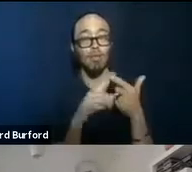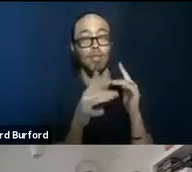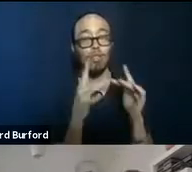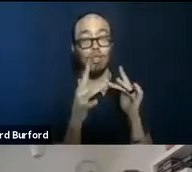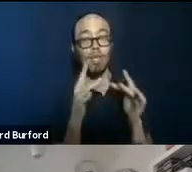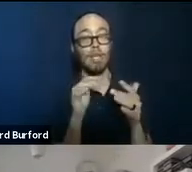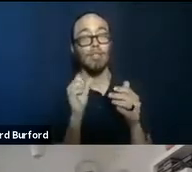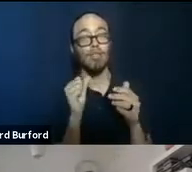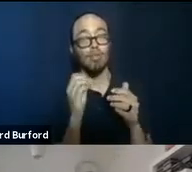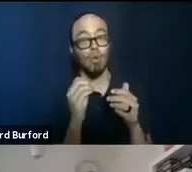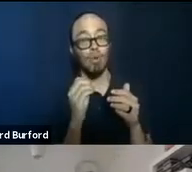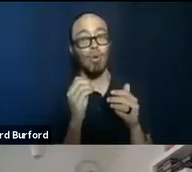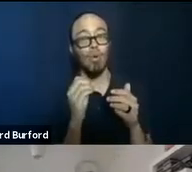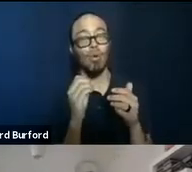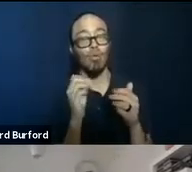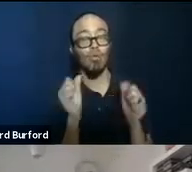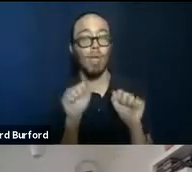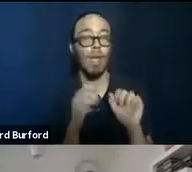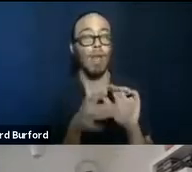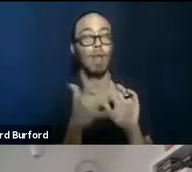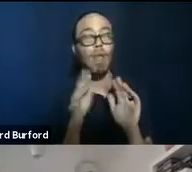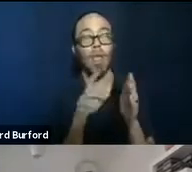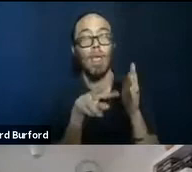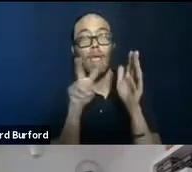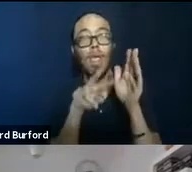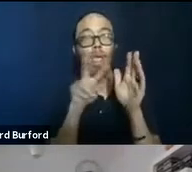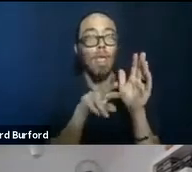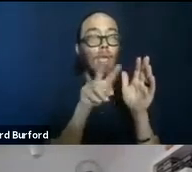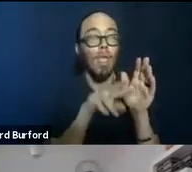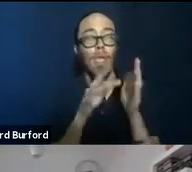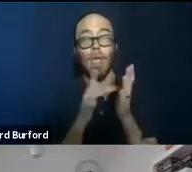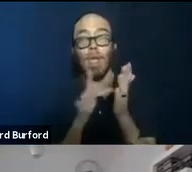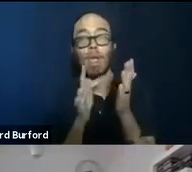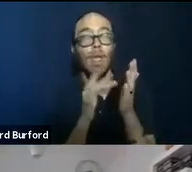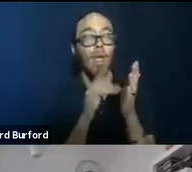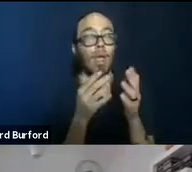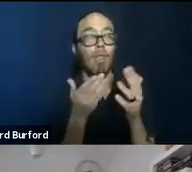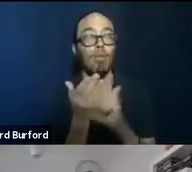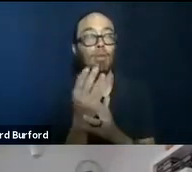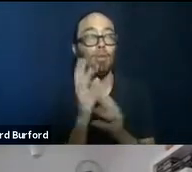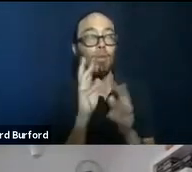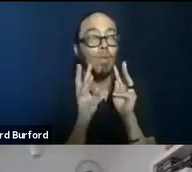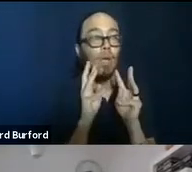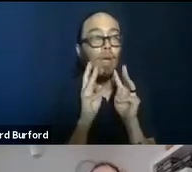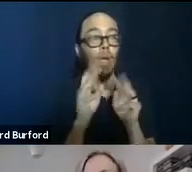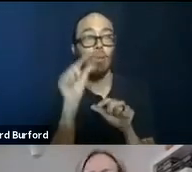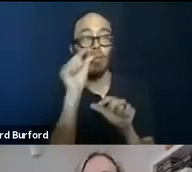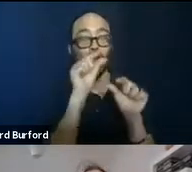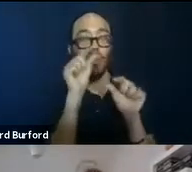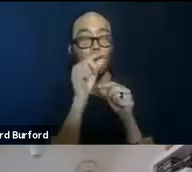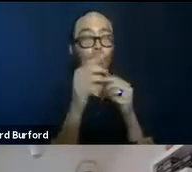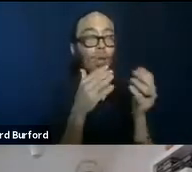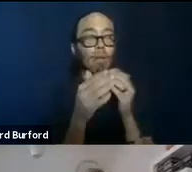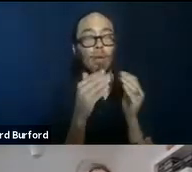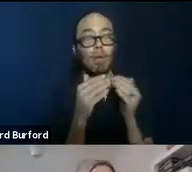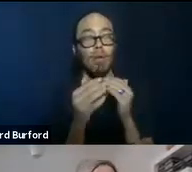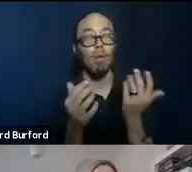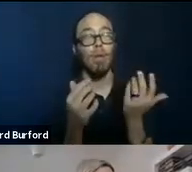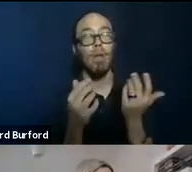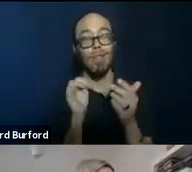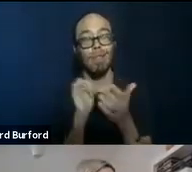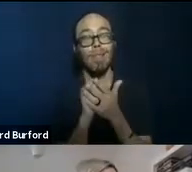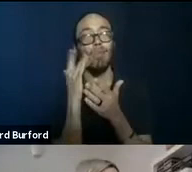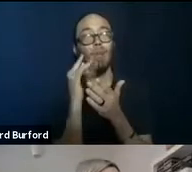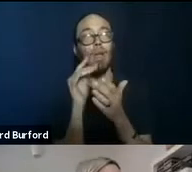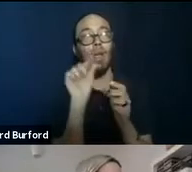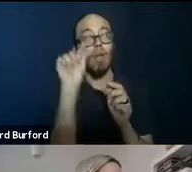can browse information from WhatsApp, from Google, from whatever. That's why the government of